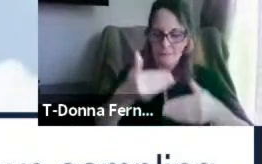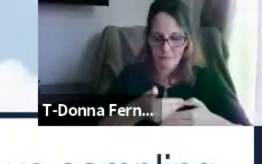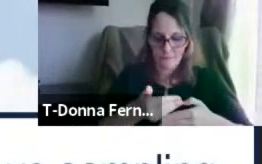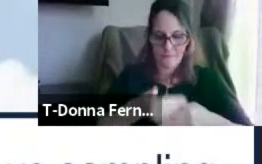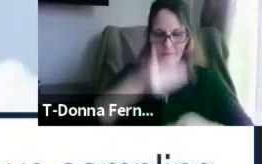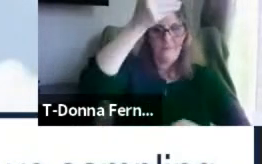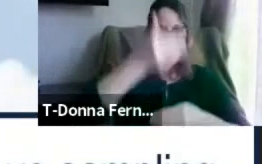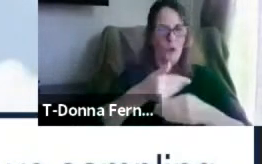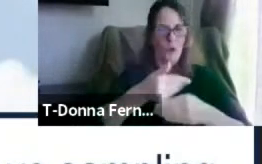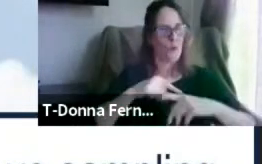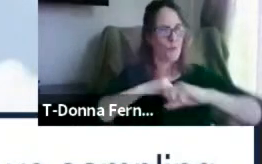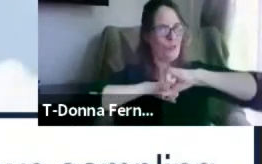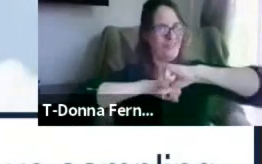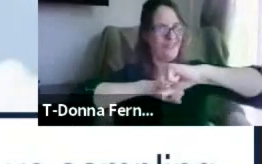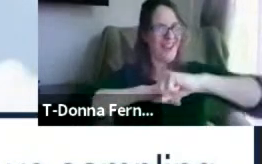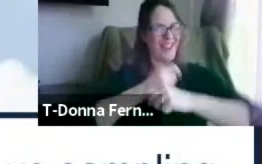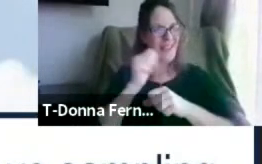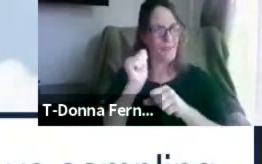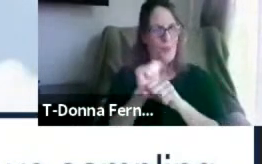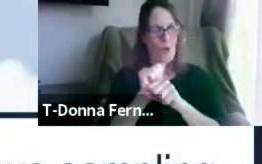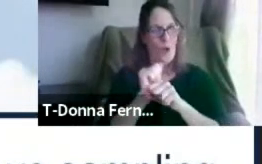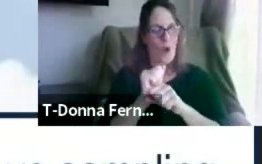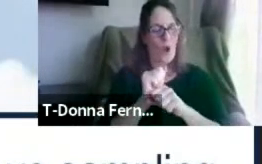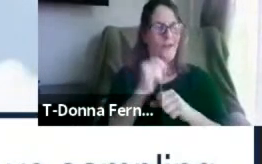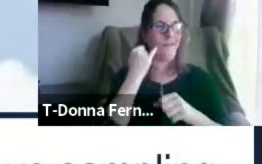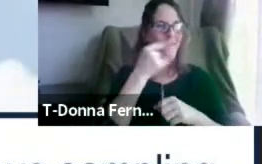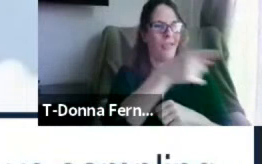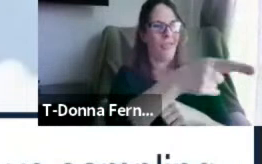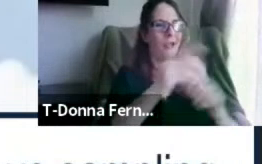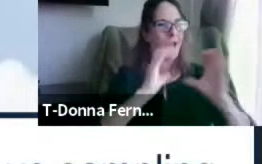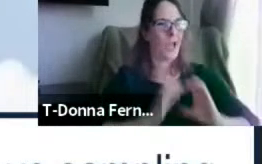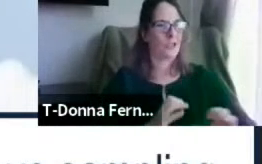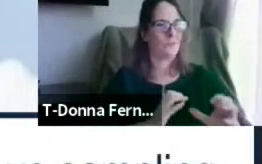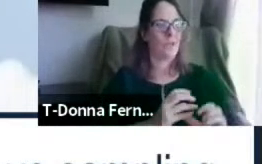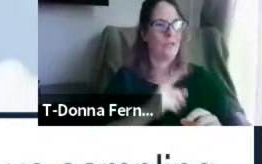an employee from a guest sneezing or coughing.